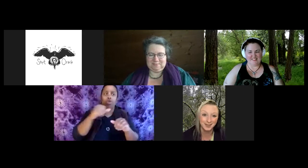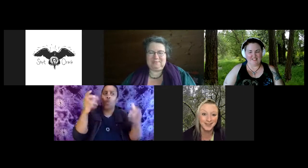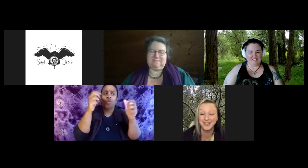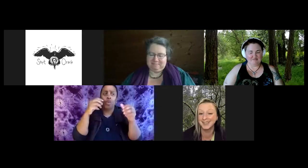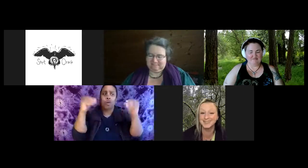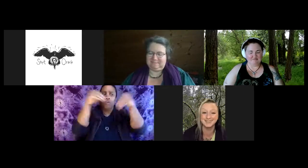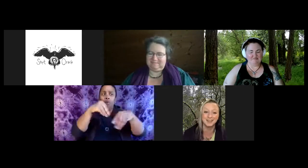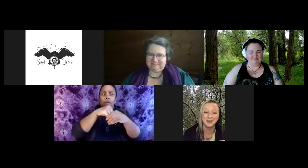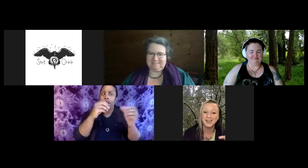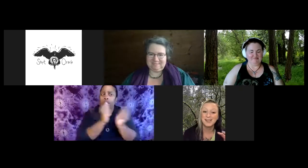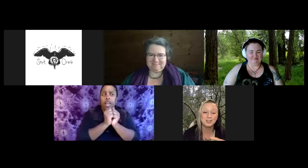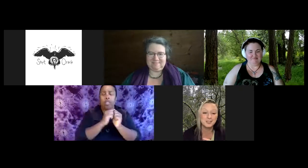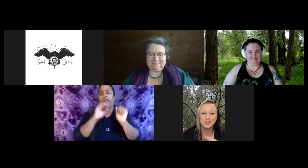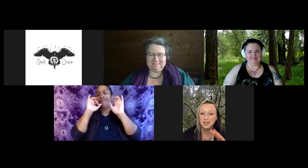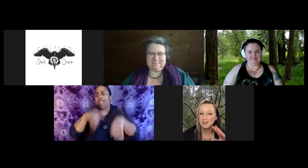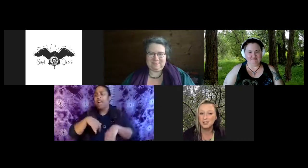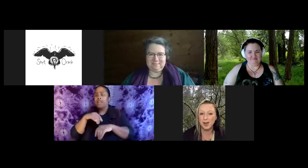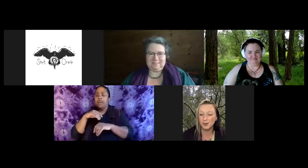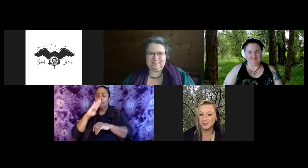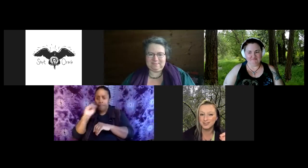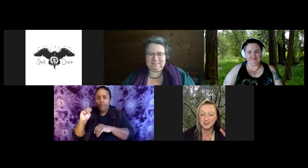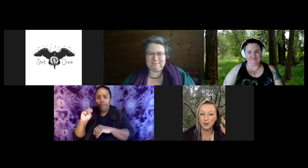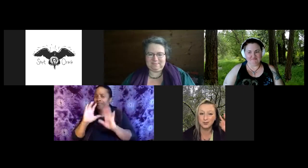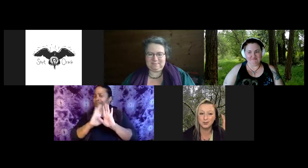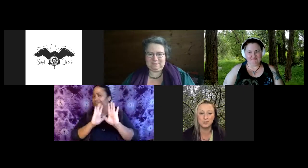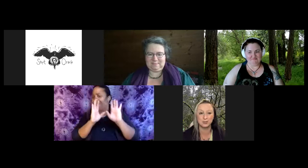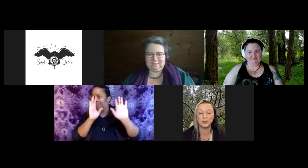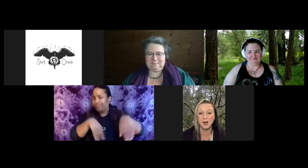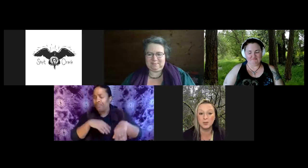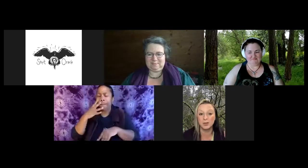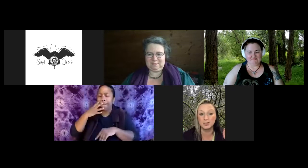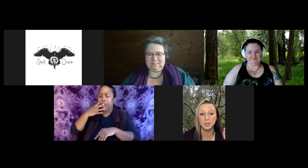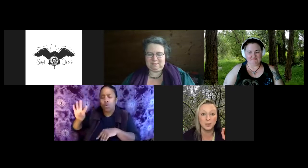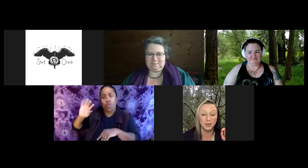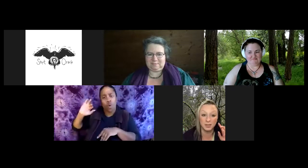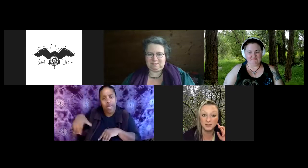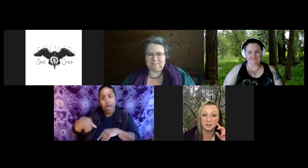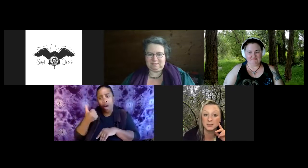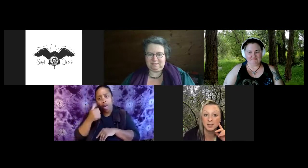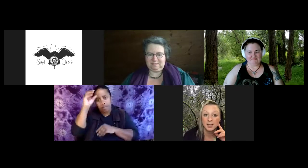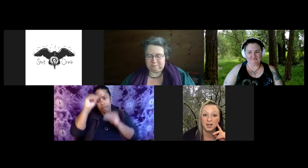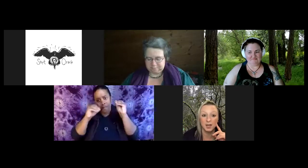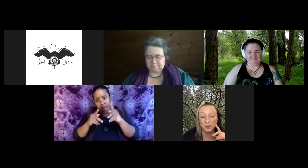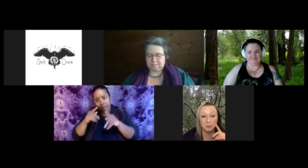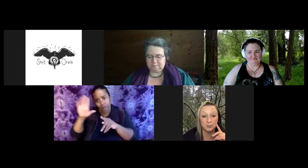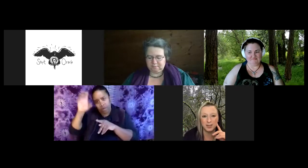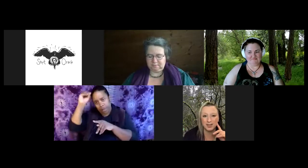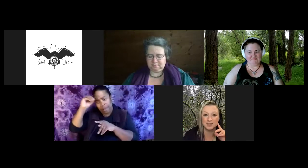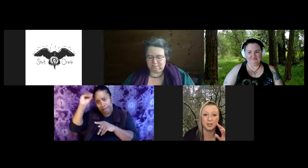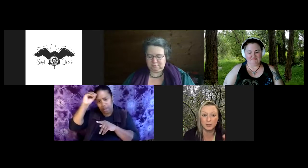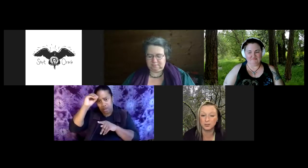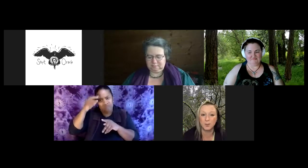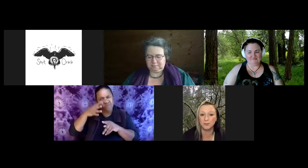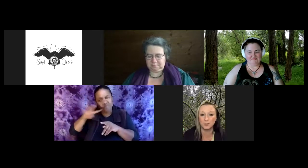BS. So just totally tune out those opinions,